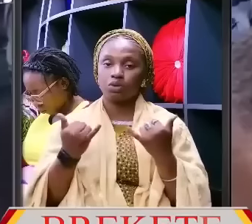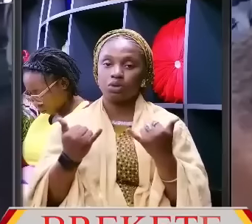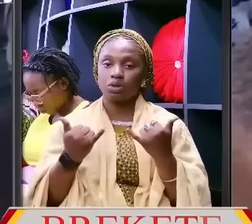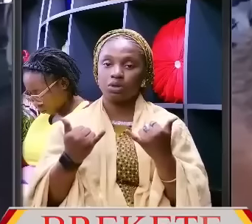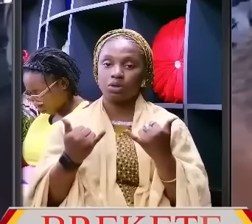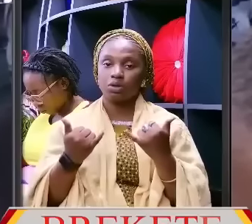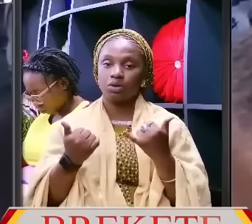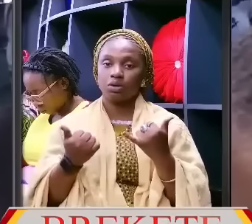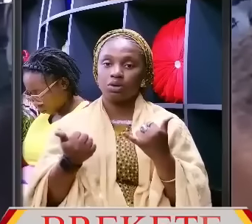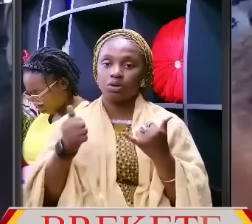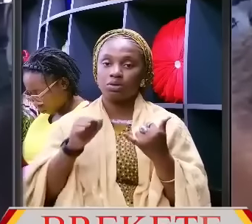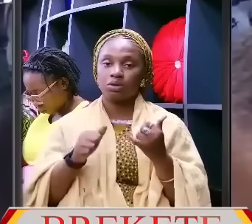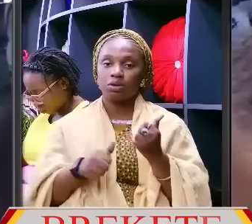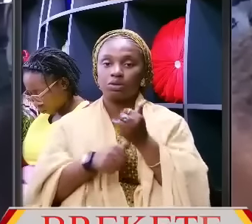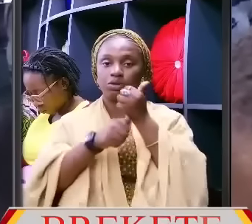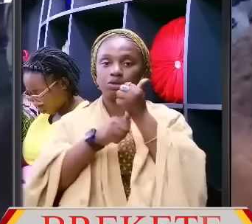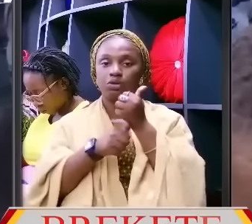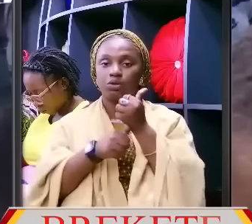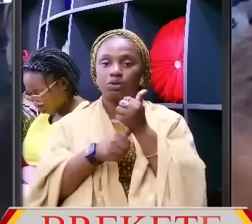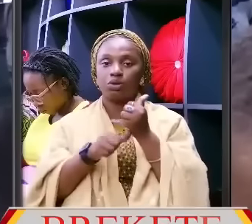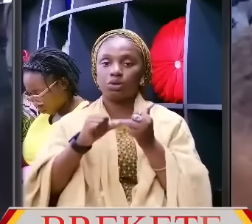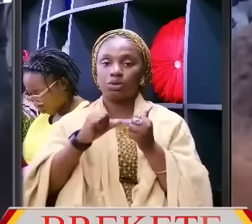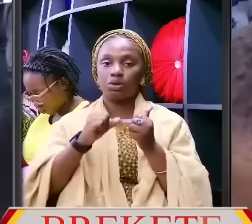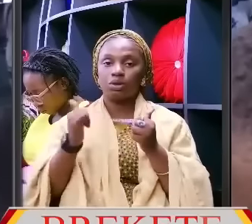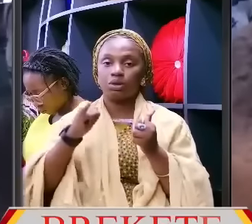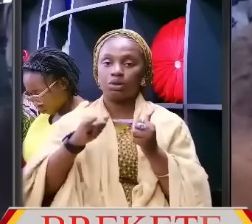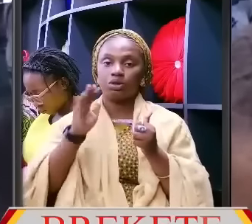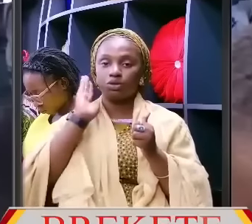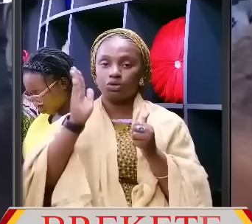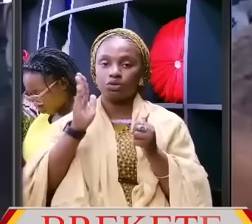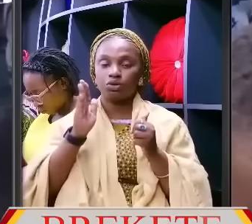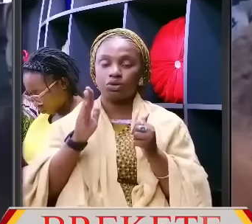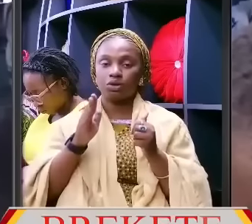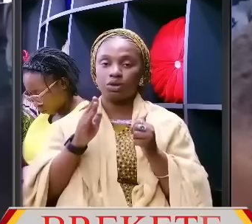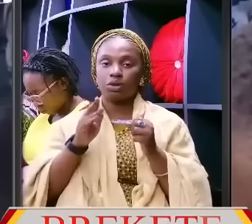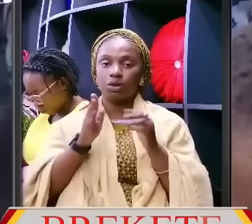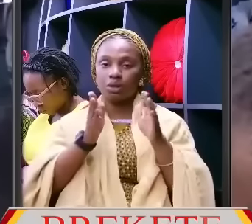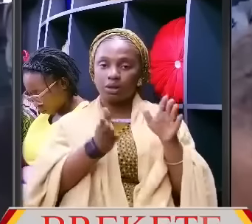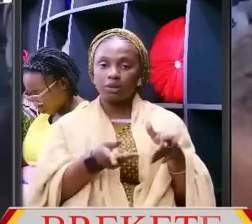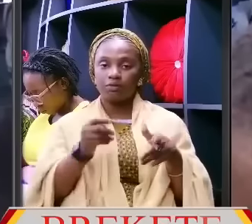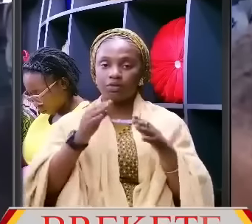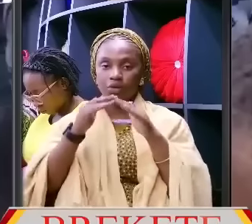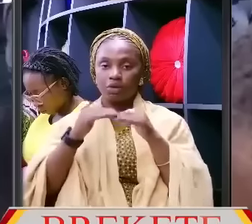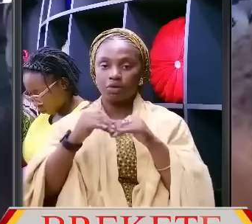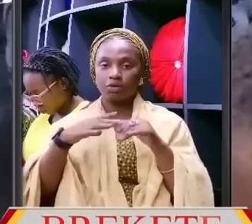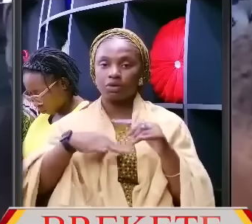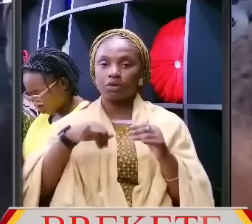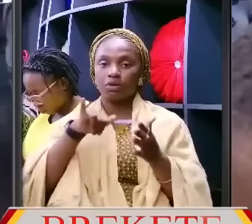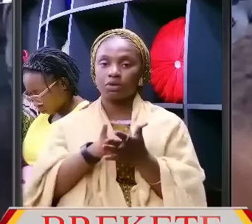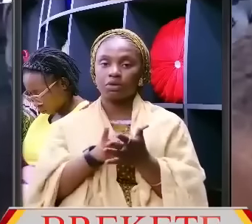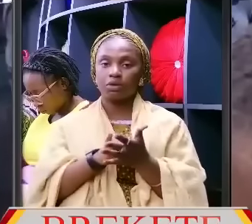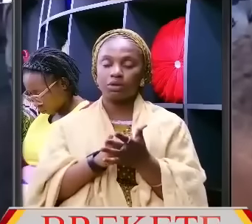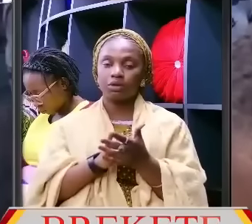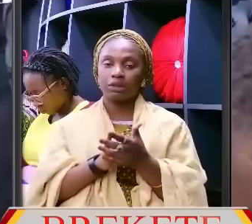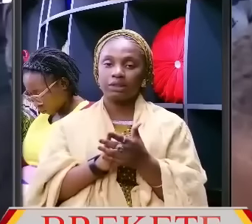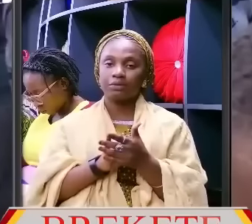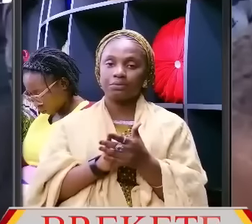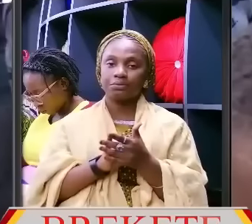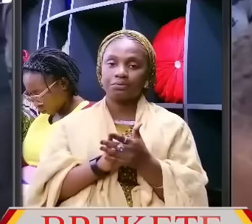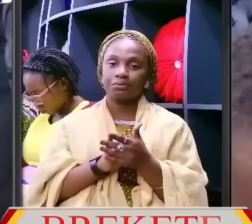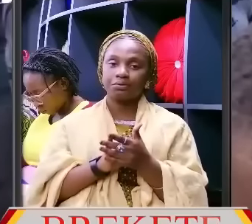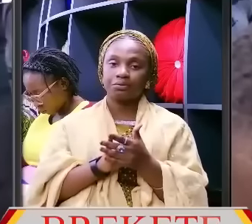as a senior, if for somebody they leave the house like matter like that. So ni Suleiman dada no